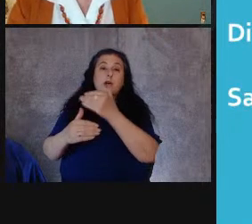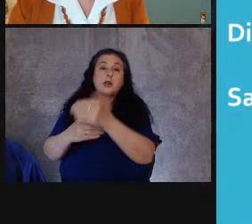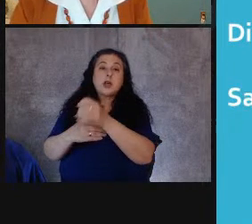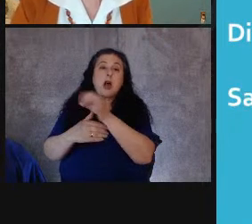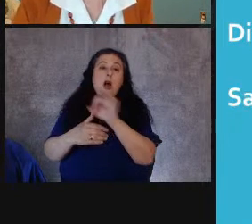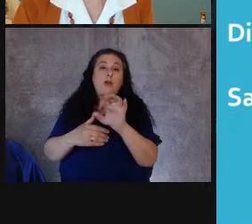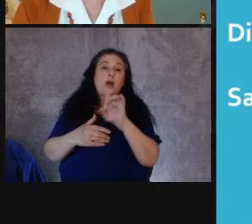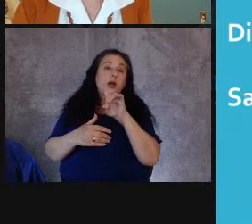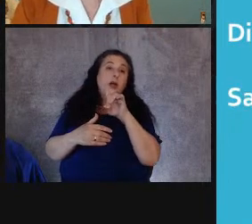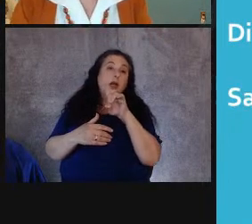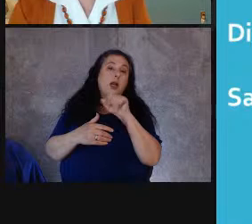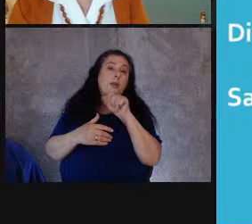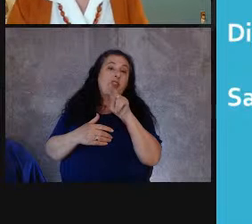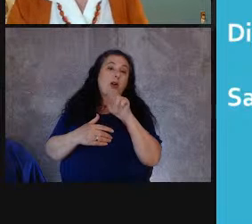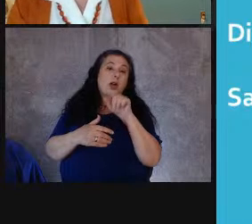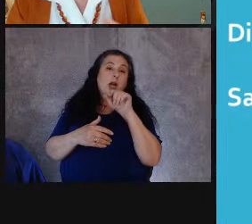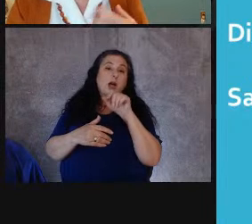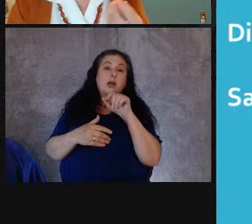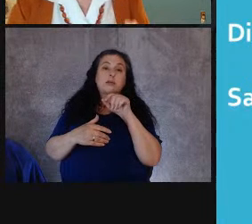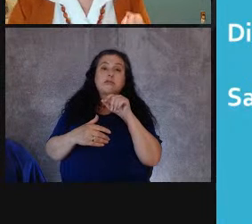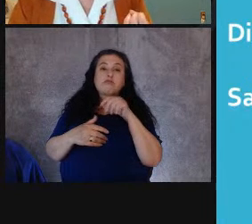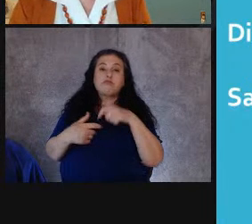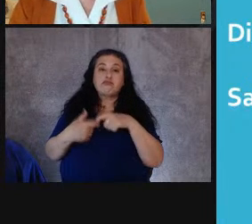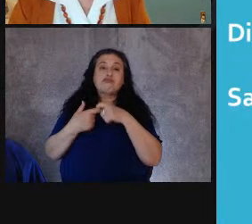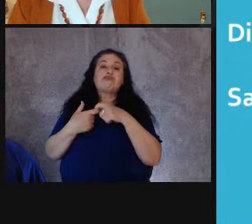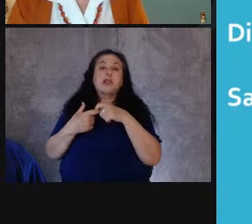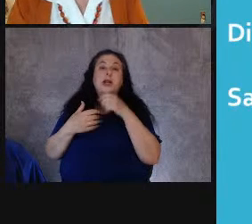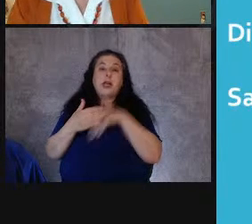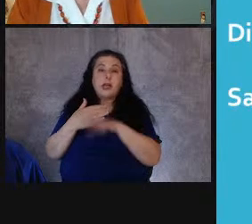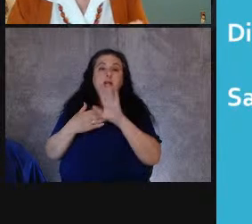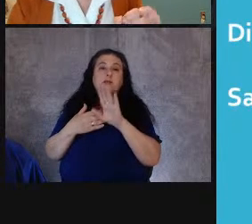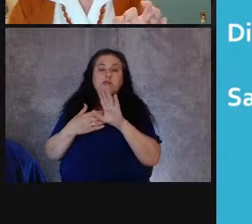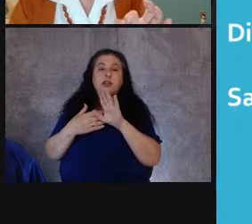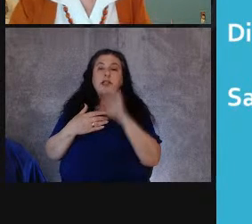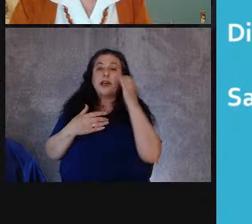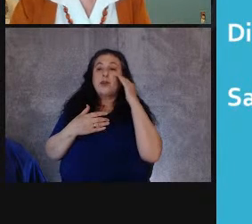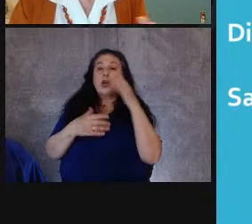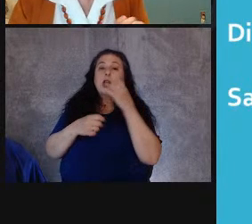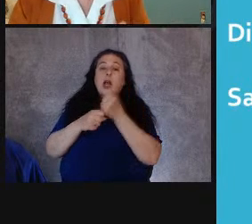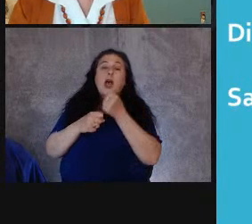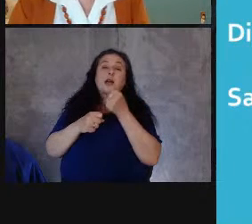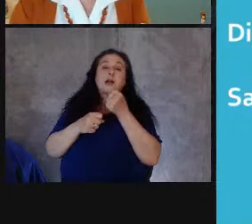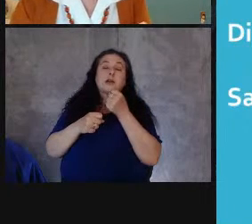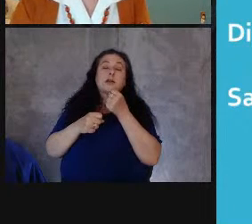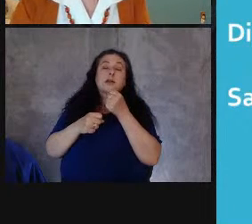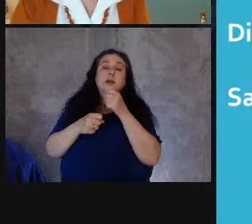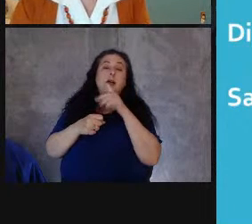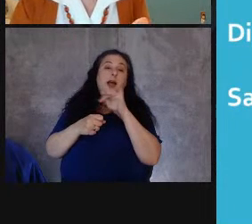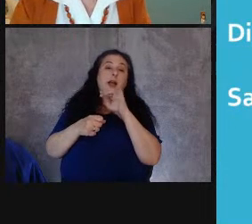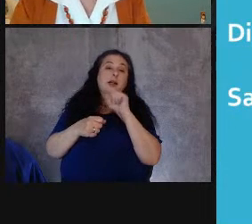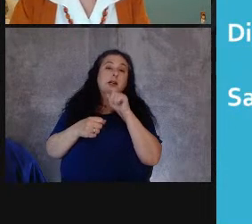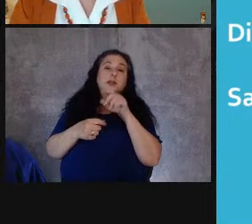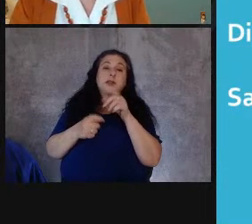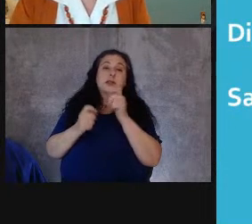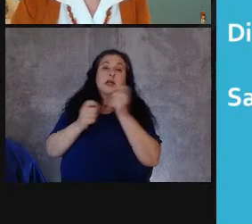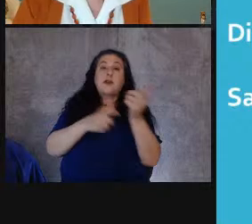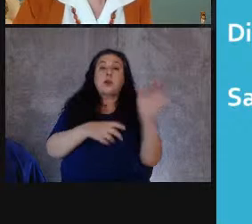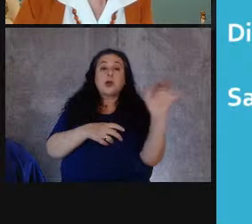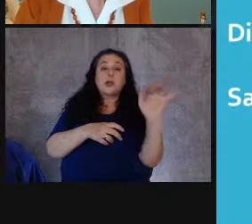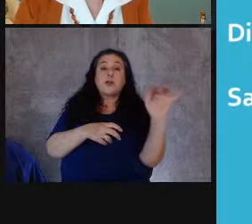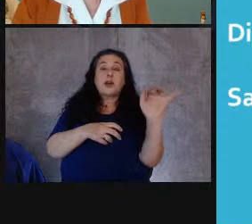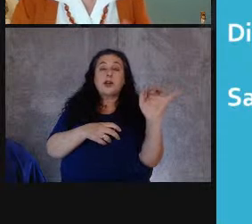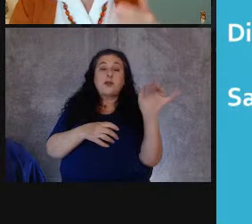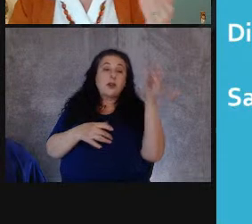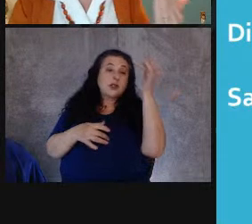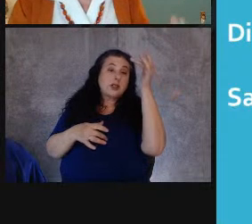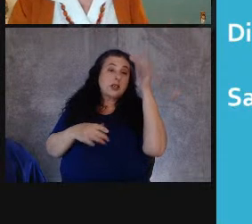diphtheria in its tracks. And so if you could get antitoxin to an infected child soon enough,